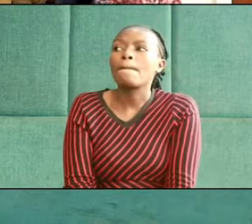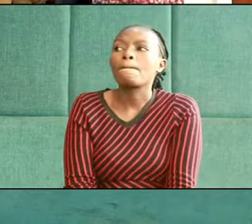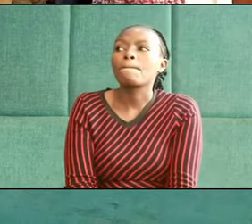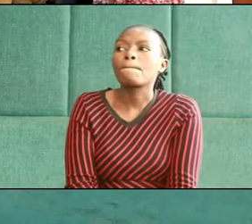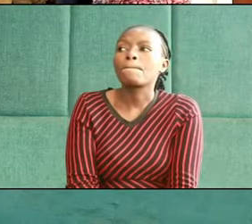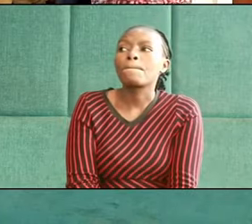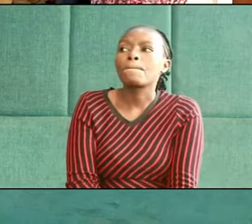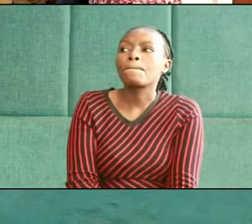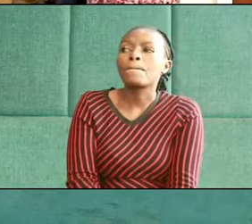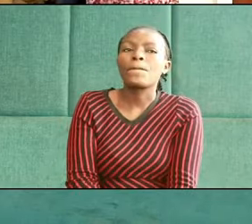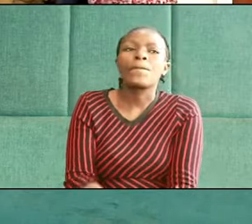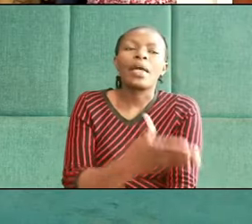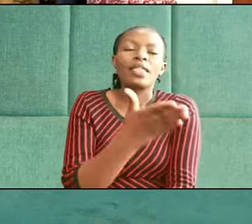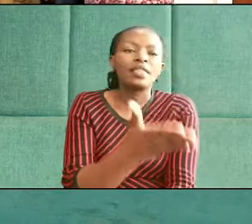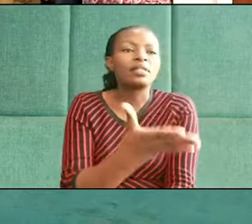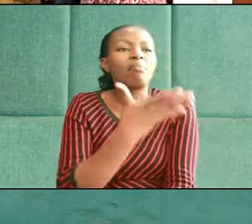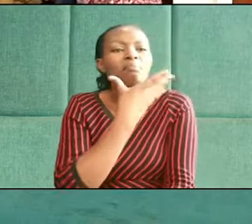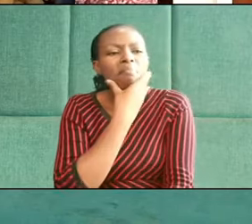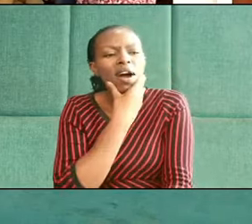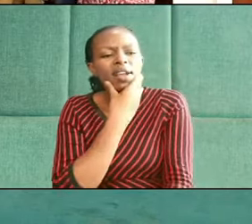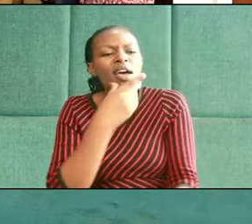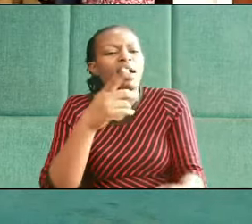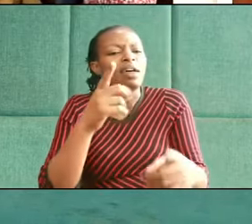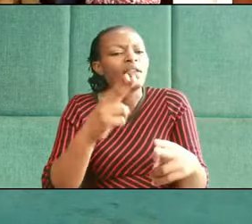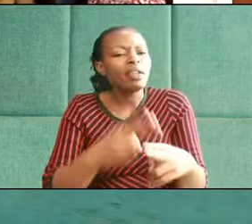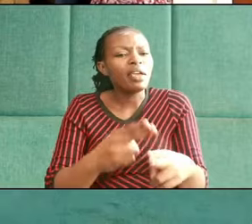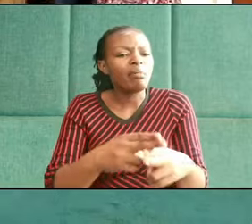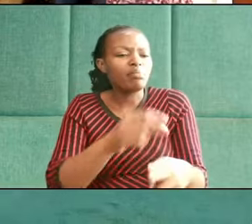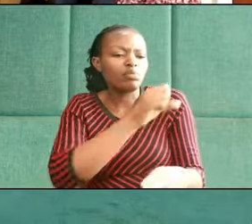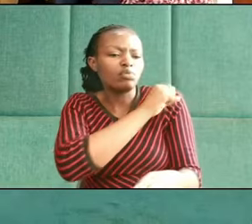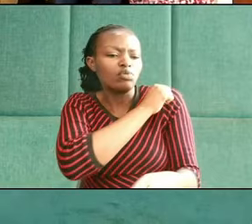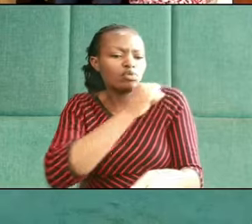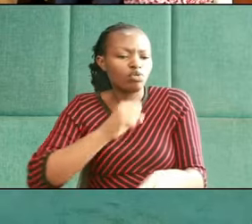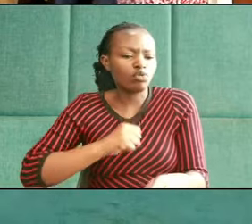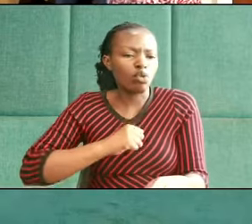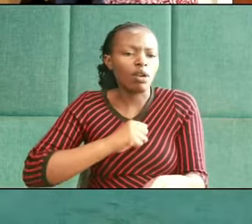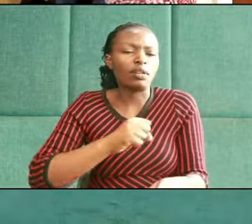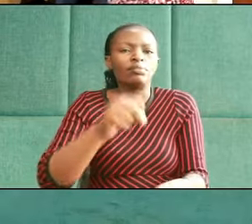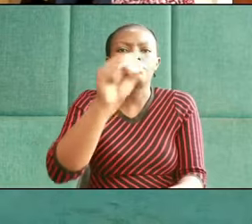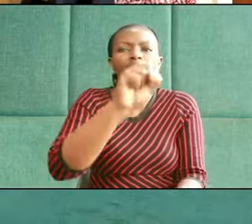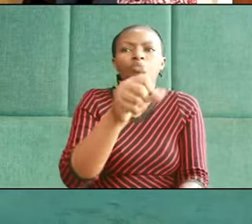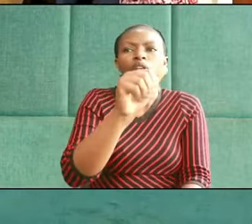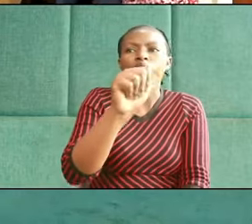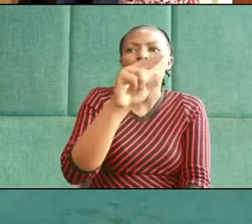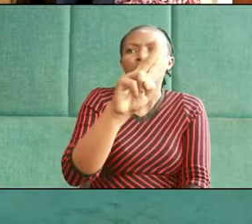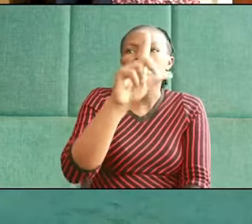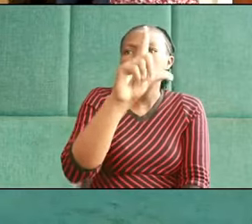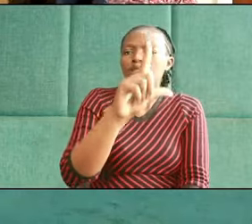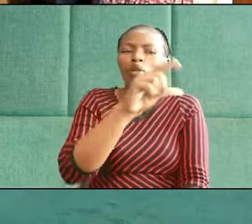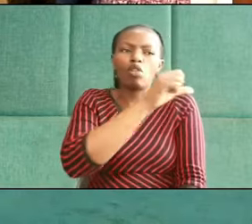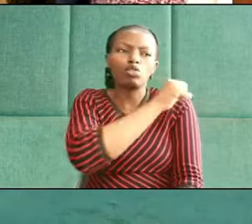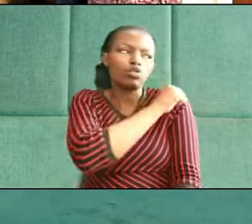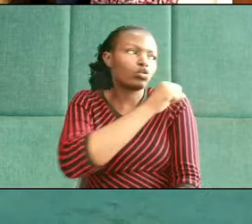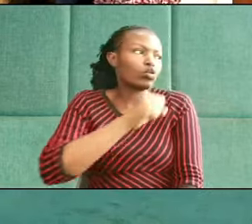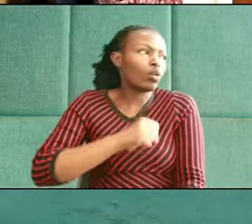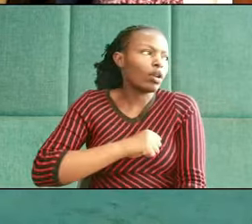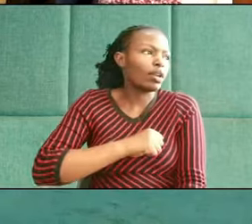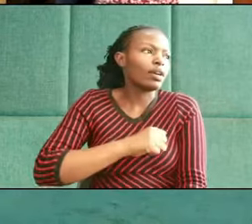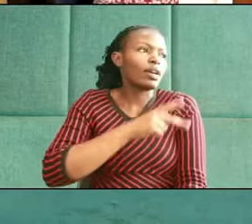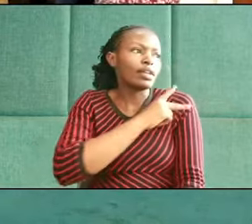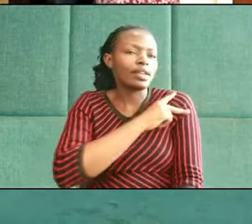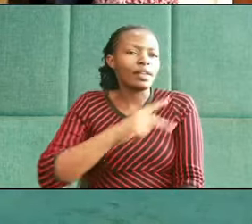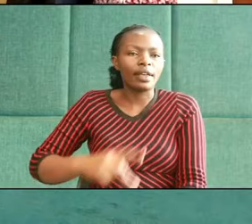this man called Saul. He was the first king of Israel. How many know King Saul? King